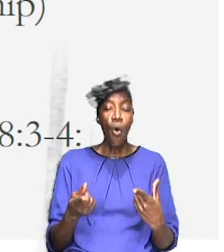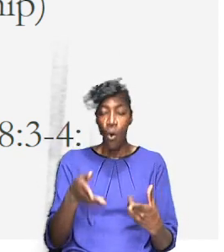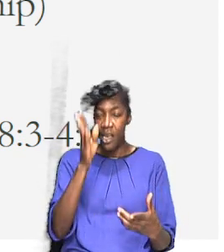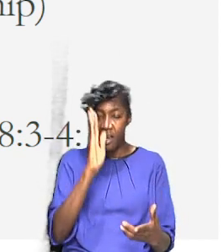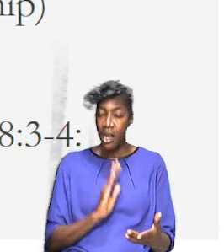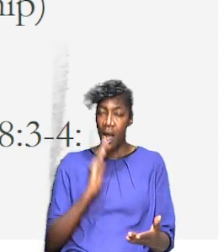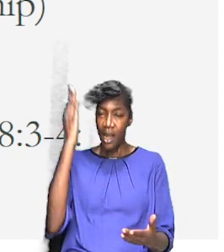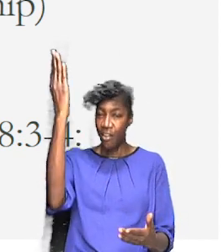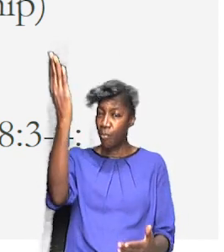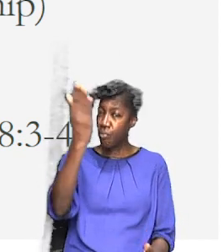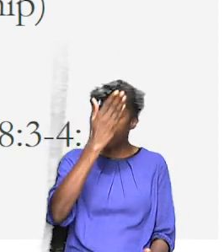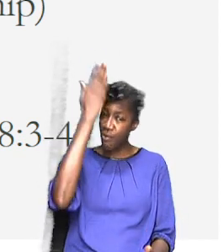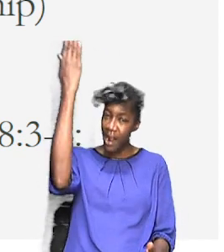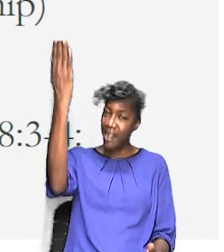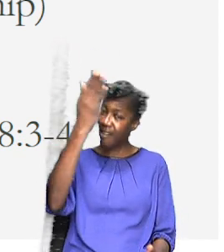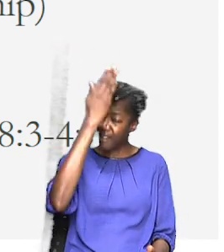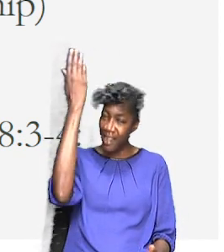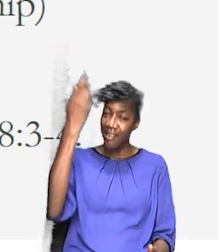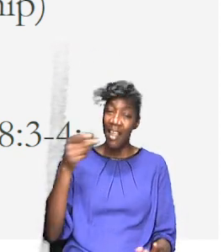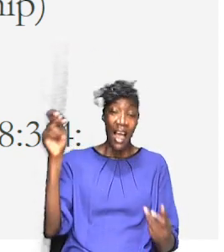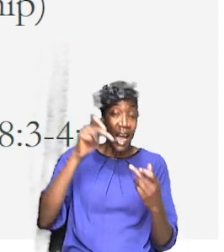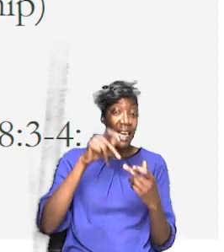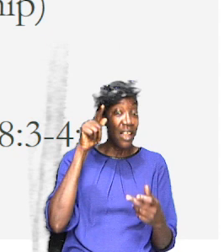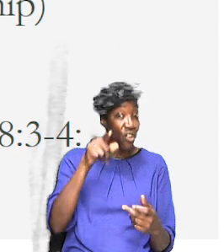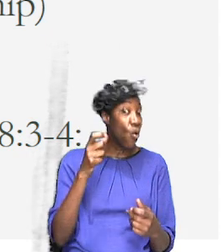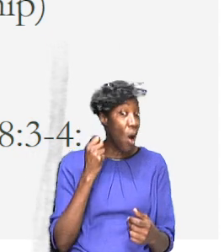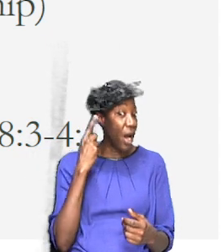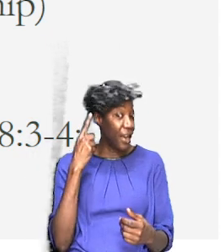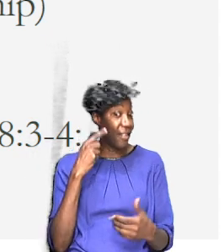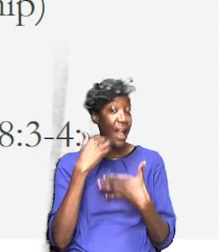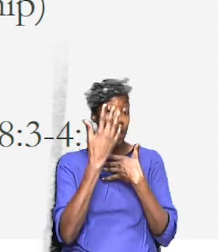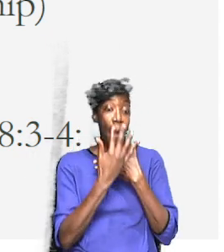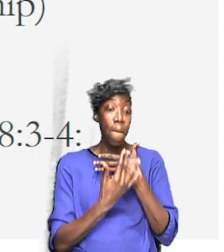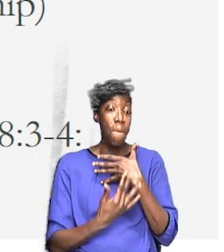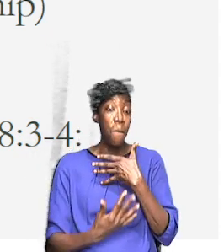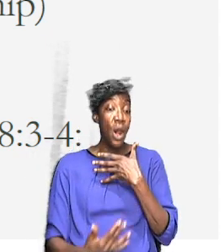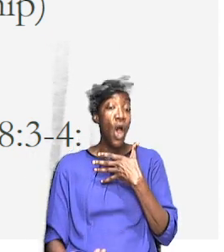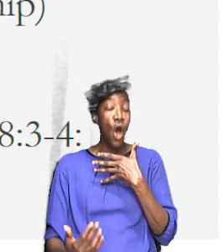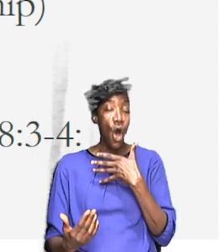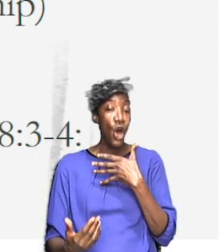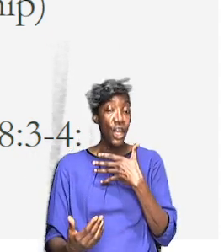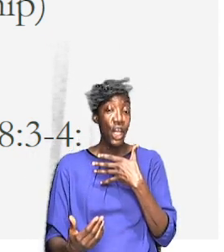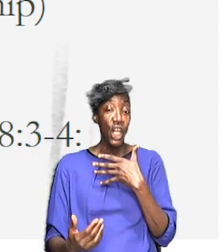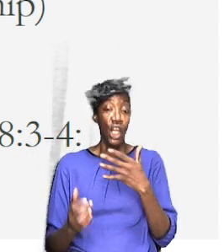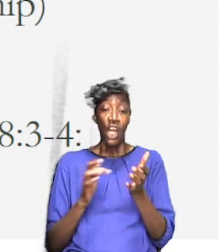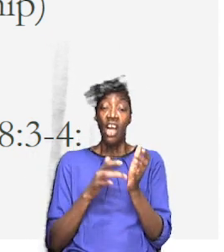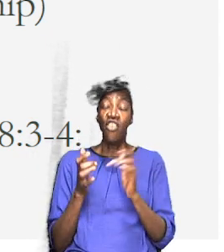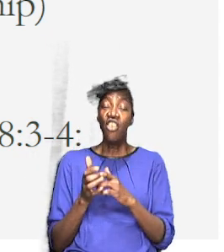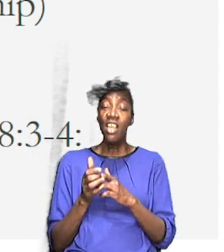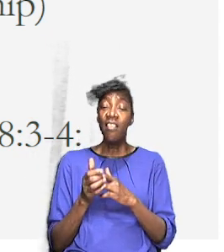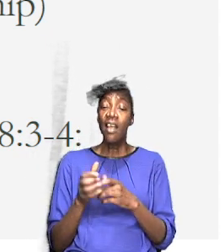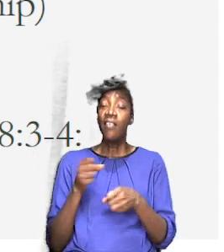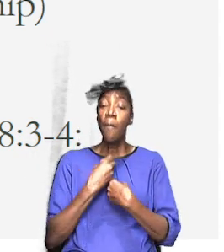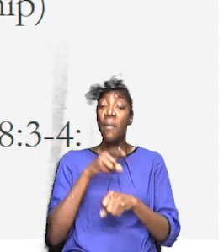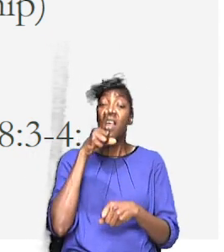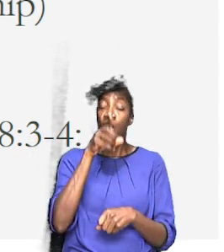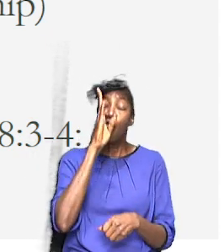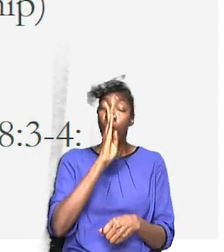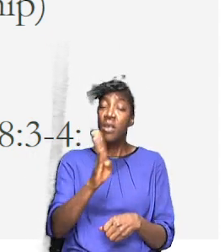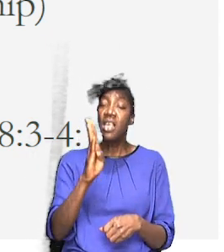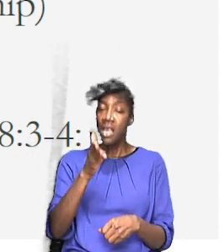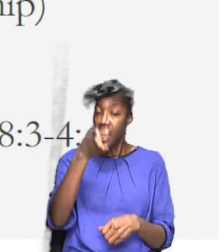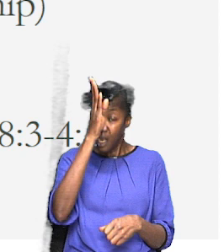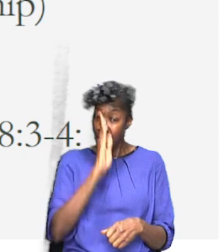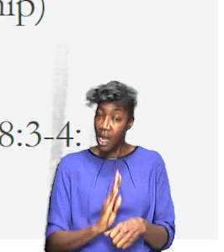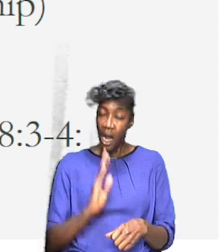of Almighty God unless you are aware that it is the blood of Jesus Christ that enables you to be in the presence of